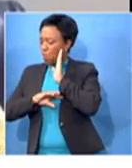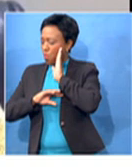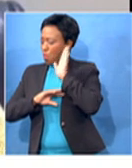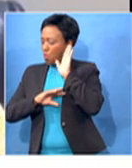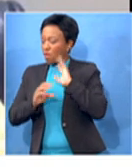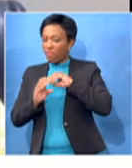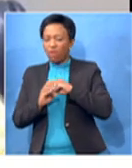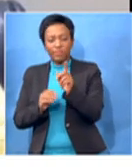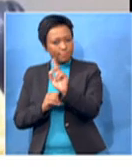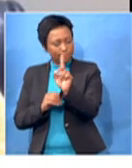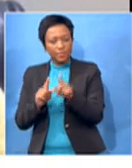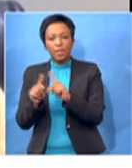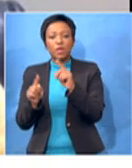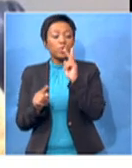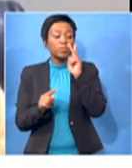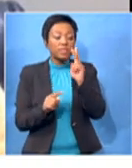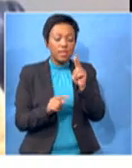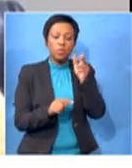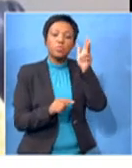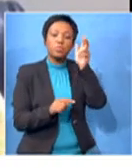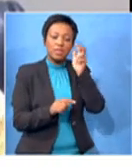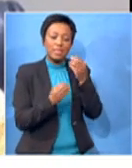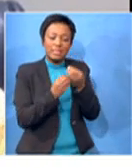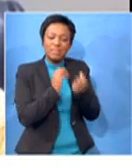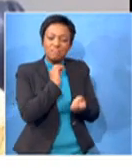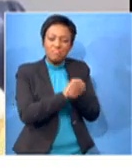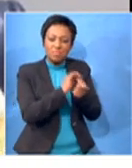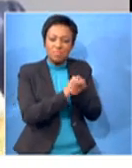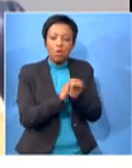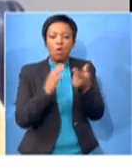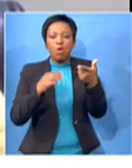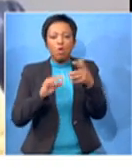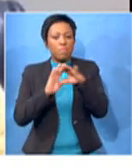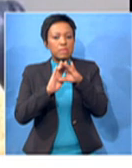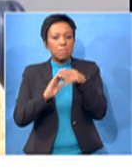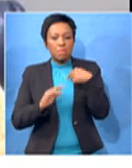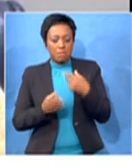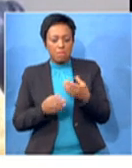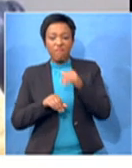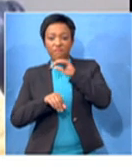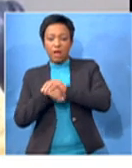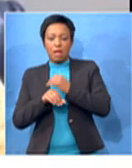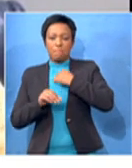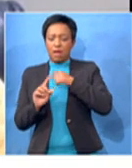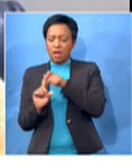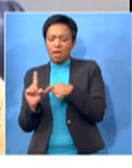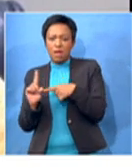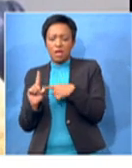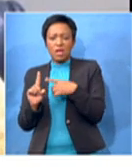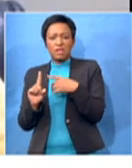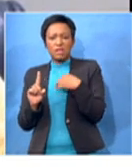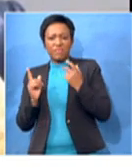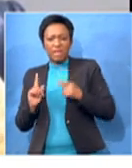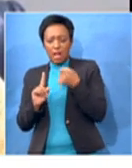to, when you see the signs, when I have a friend who is physically abused or emotionally abused, it's